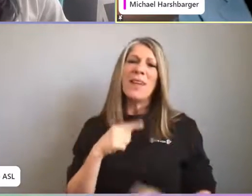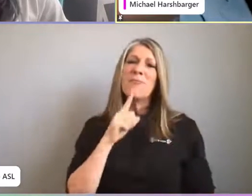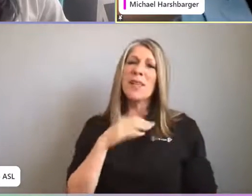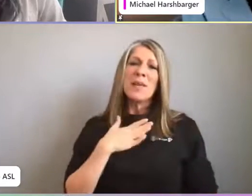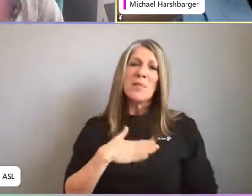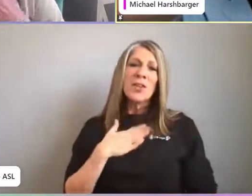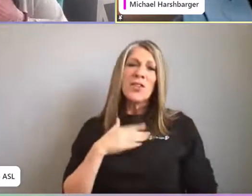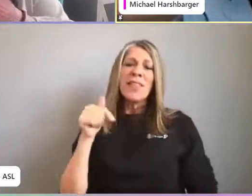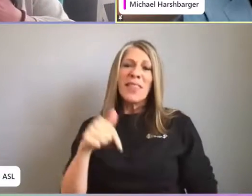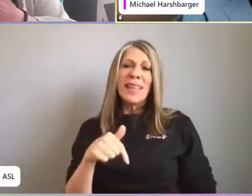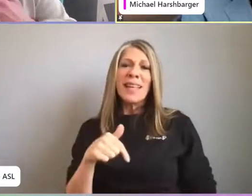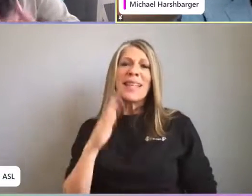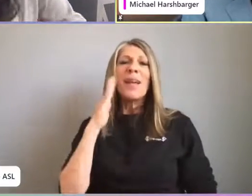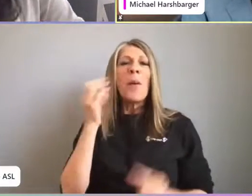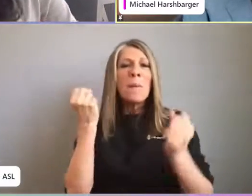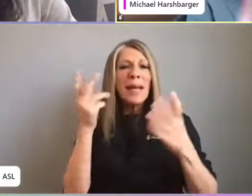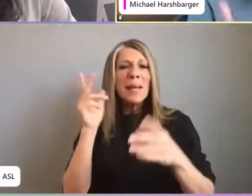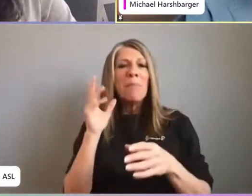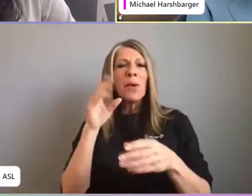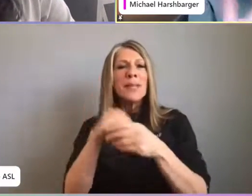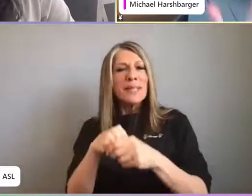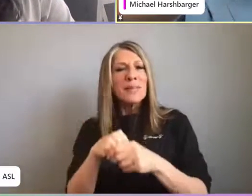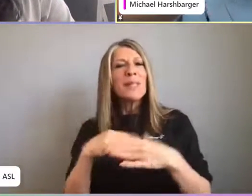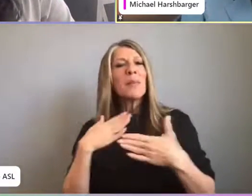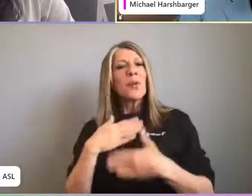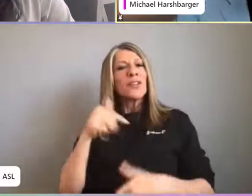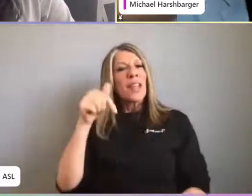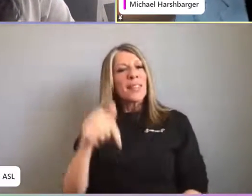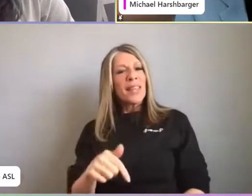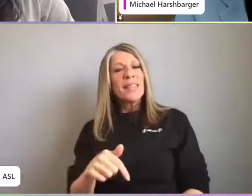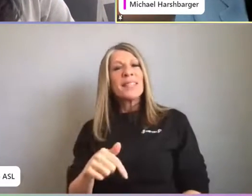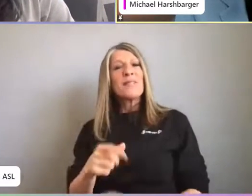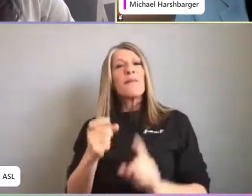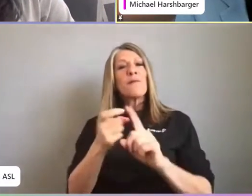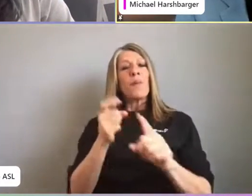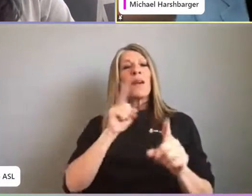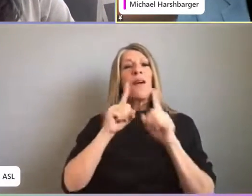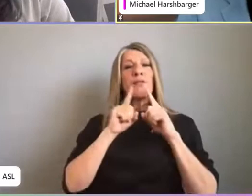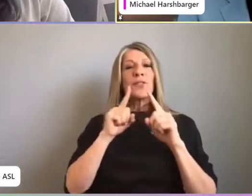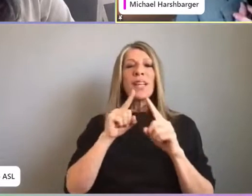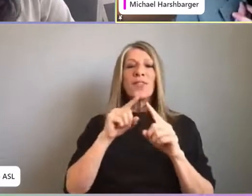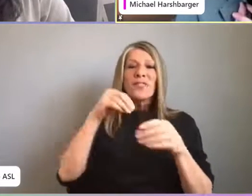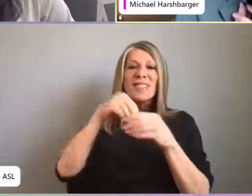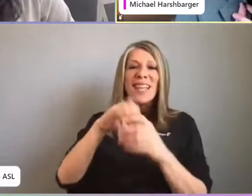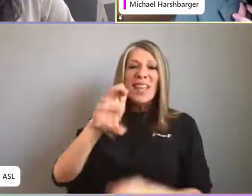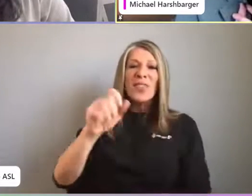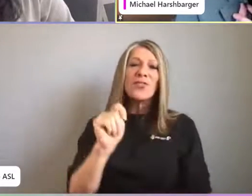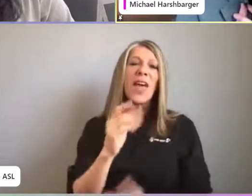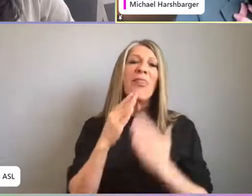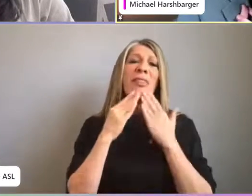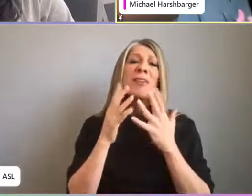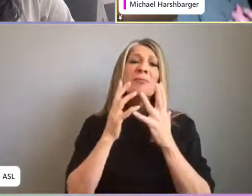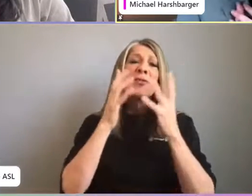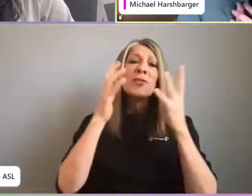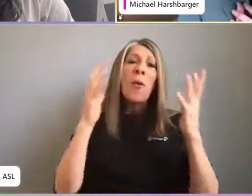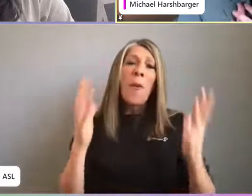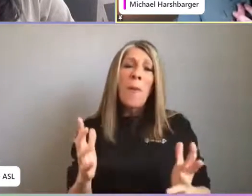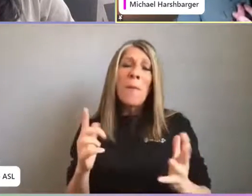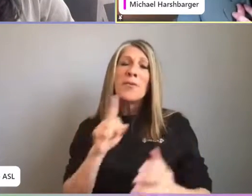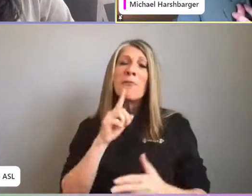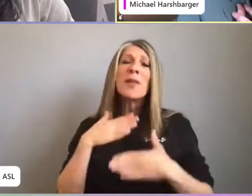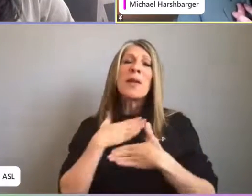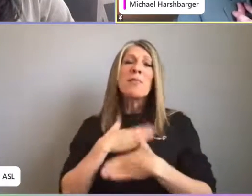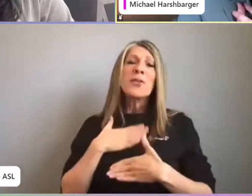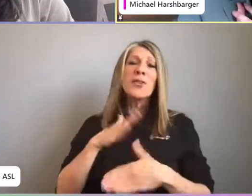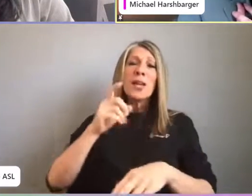appreciate that. And I know a lot of the participants appreciate it just from the conversation you've had on the chat. So thank you very much, Donna. I appreciate